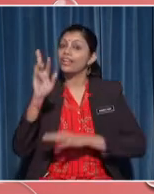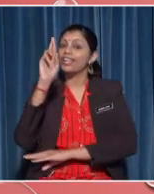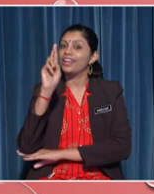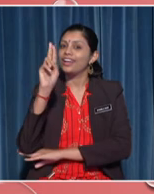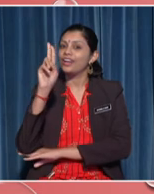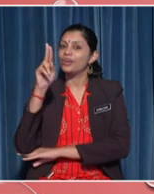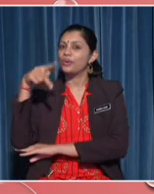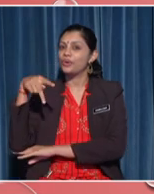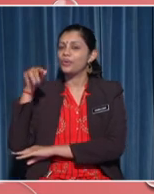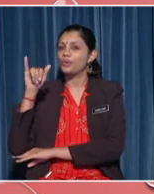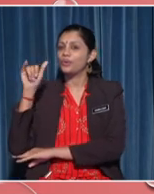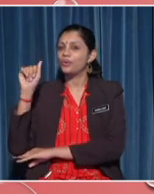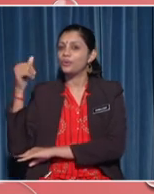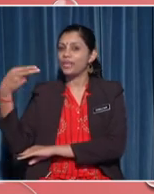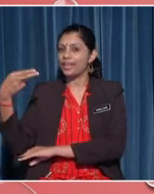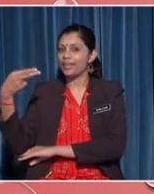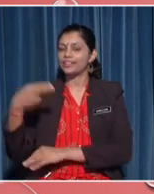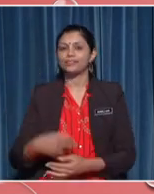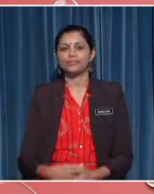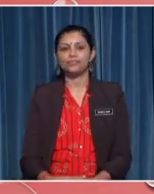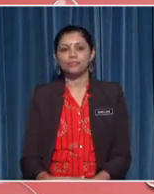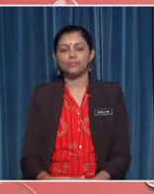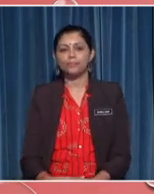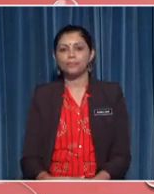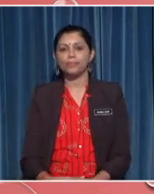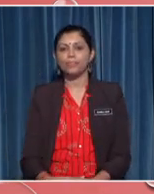Yes, it's rupiah.